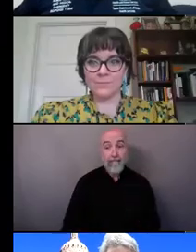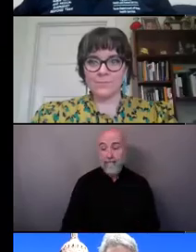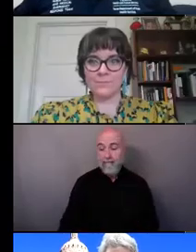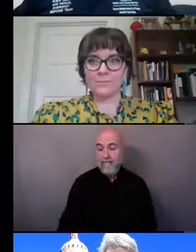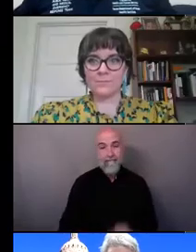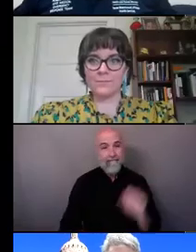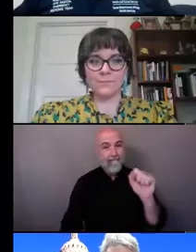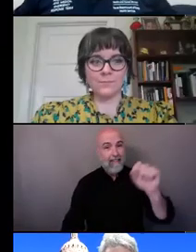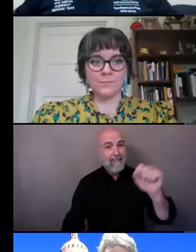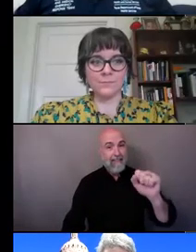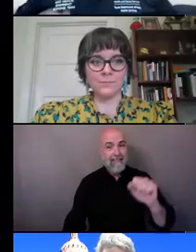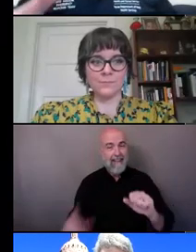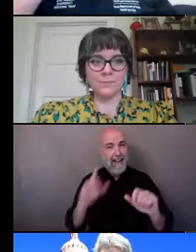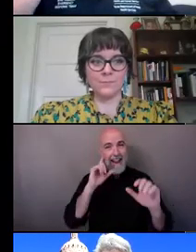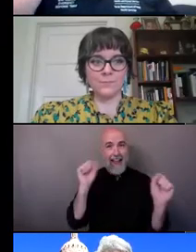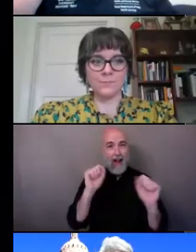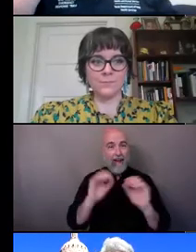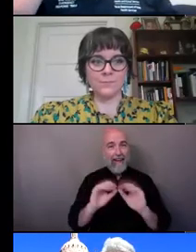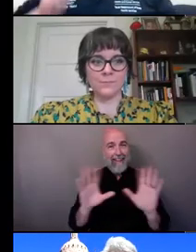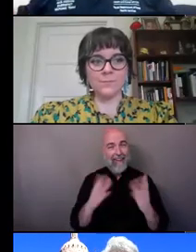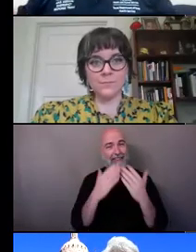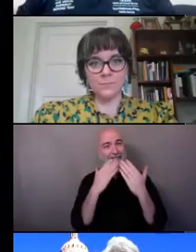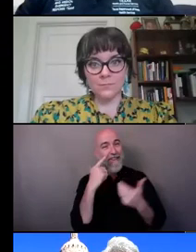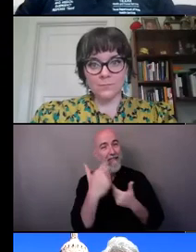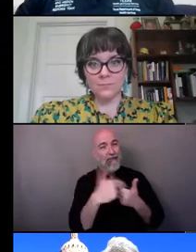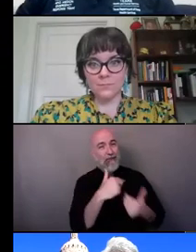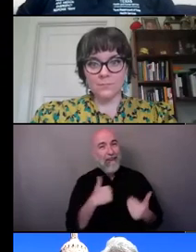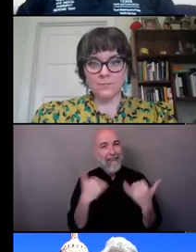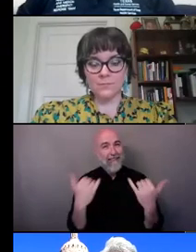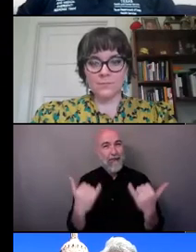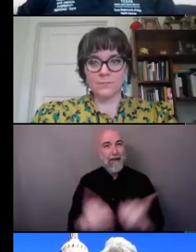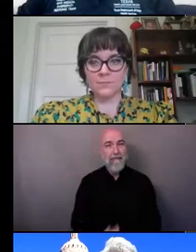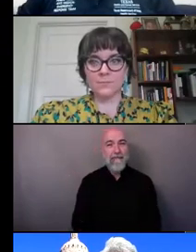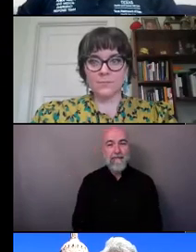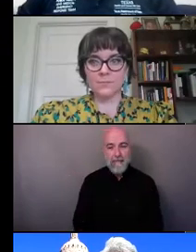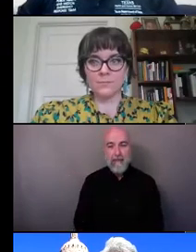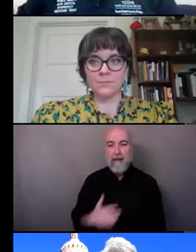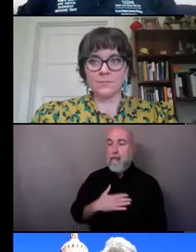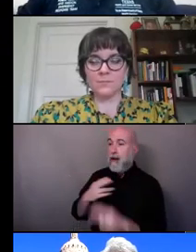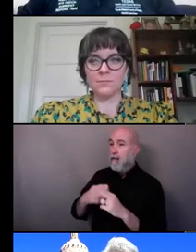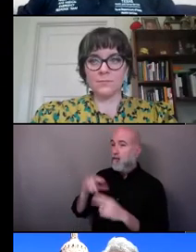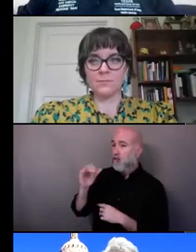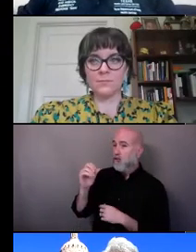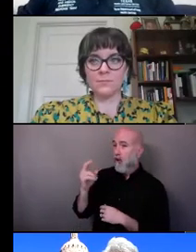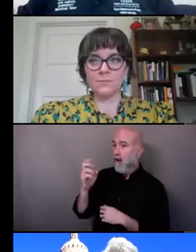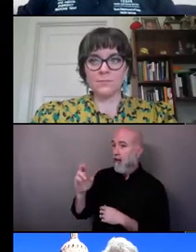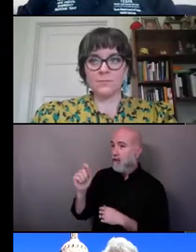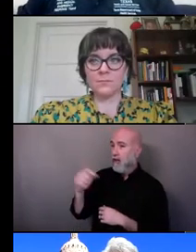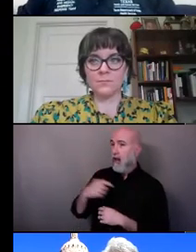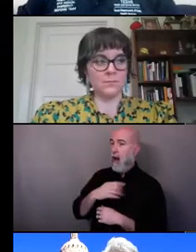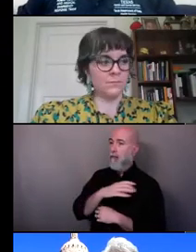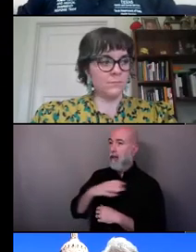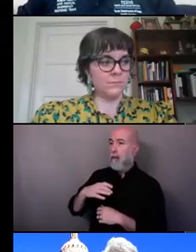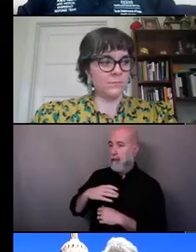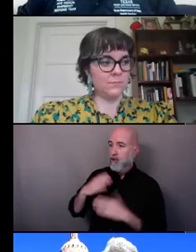Yes, sir. You are Very loud good. and clear. Thank you for joining us today. Yes, my name is John Hellerstedt. I'm the Commissioner for the Texas Department of